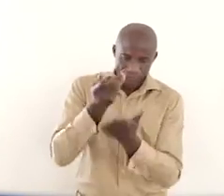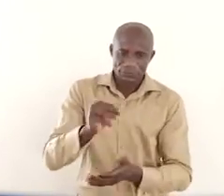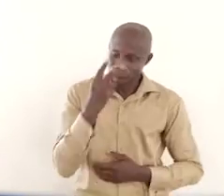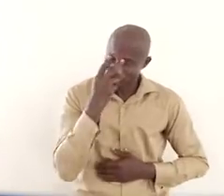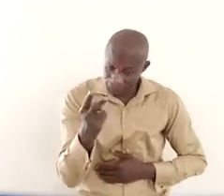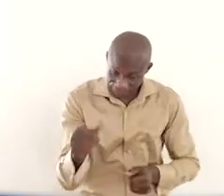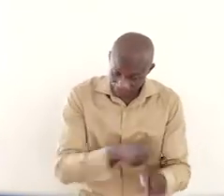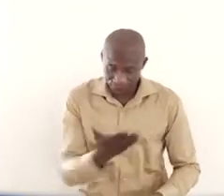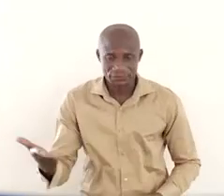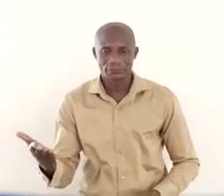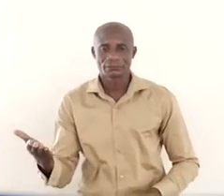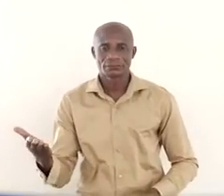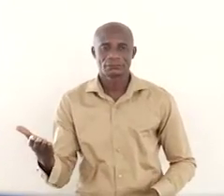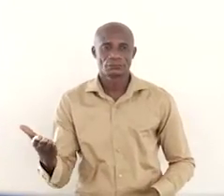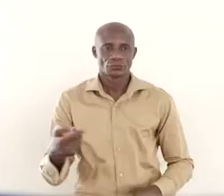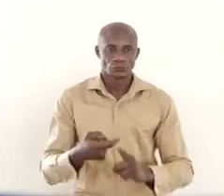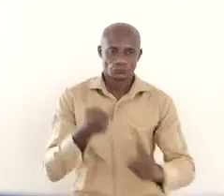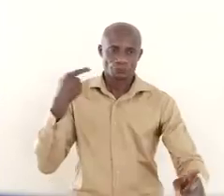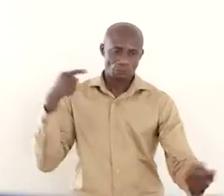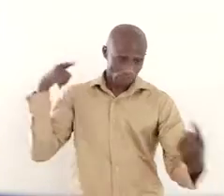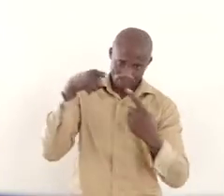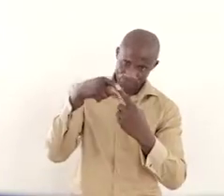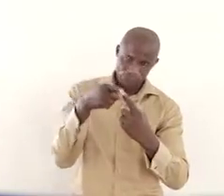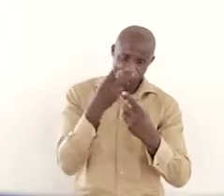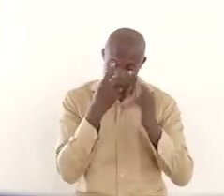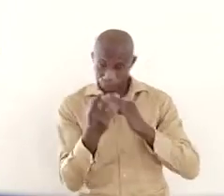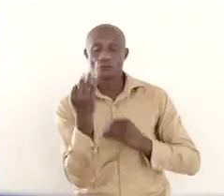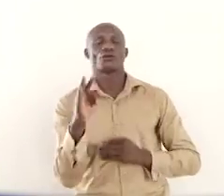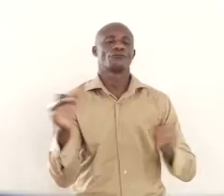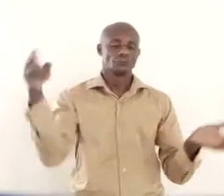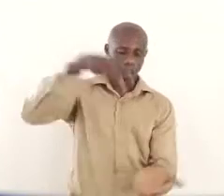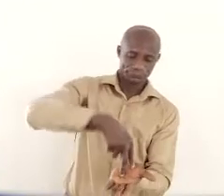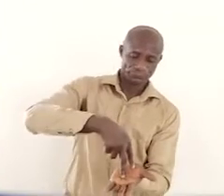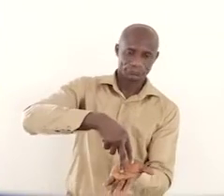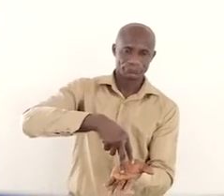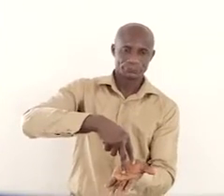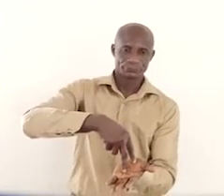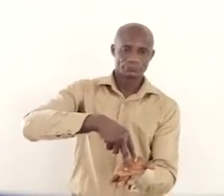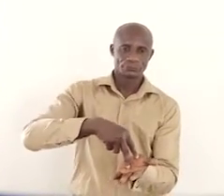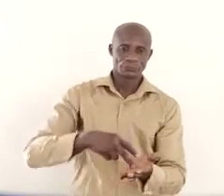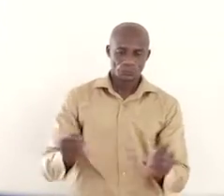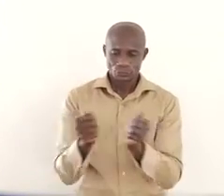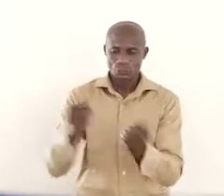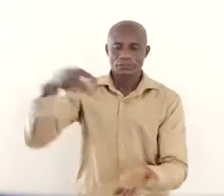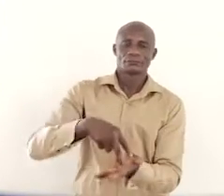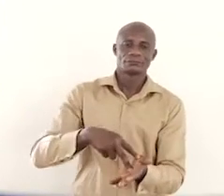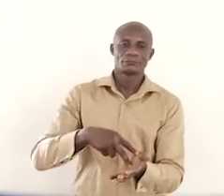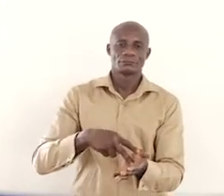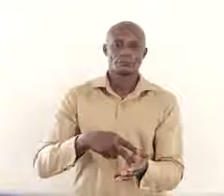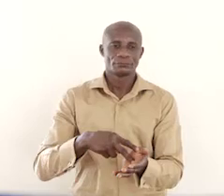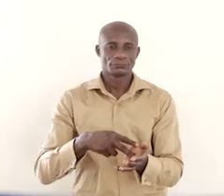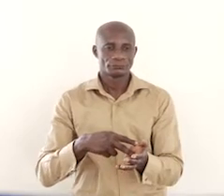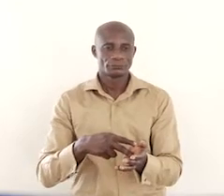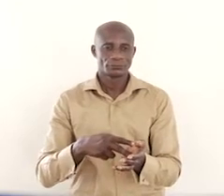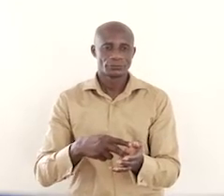them to see everything from the point of view of the resurrection. With the resurrection,